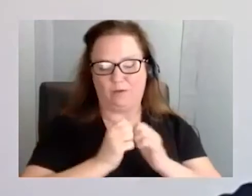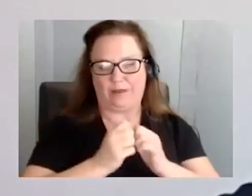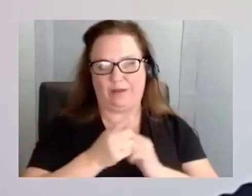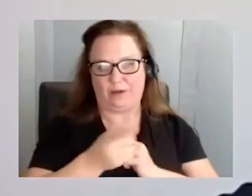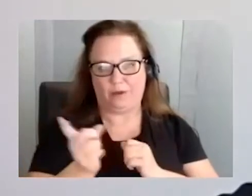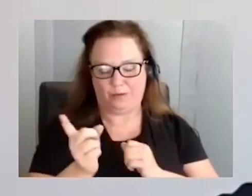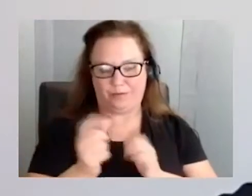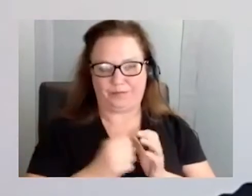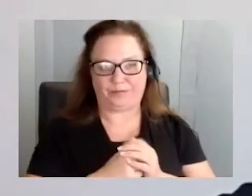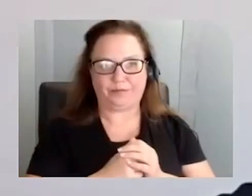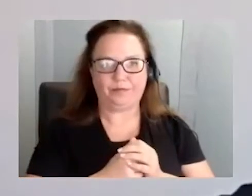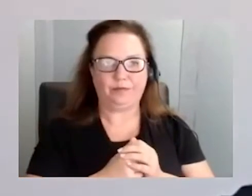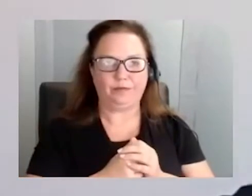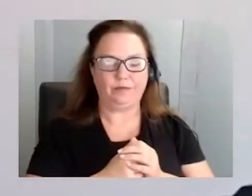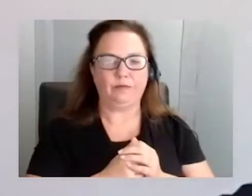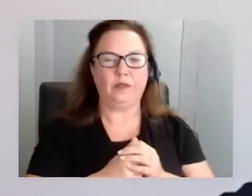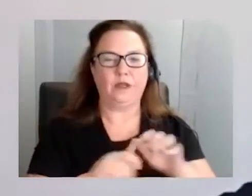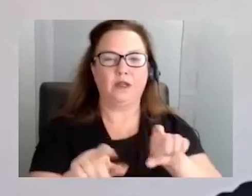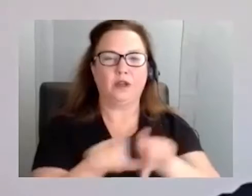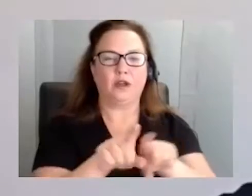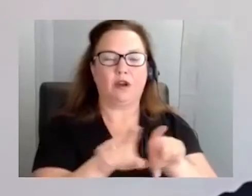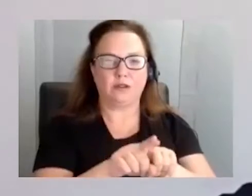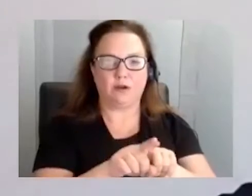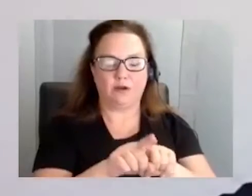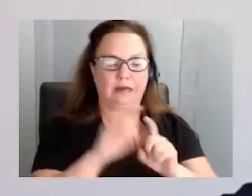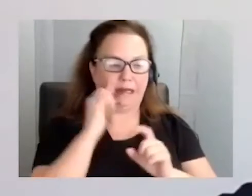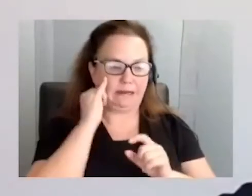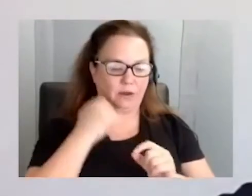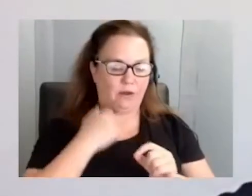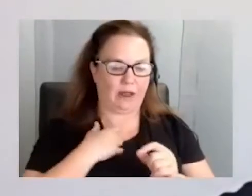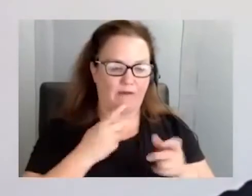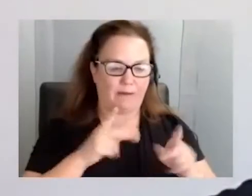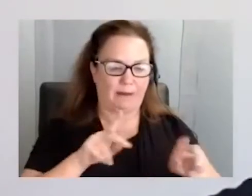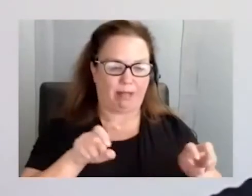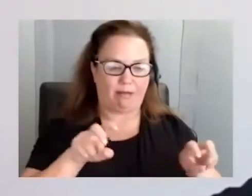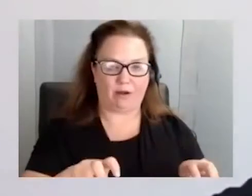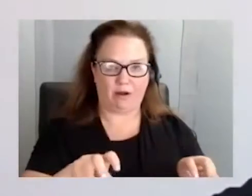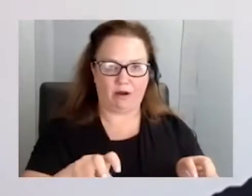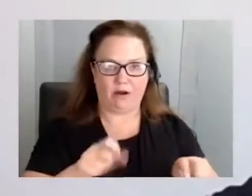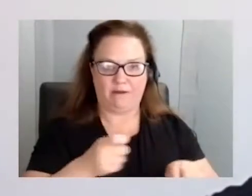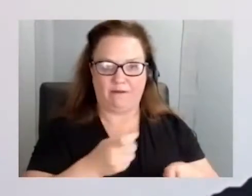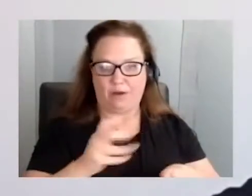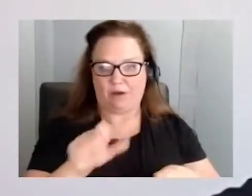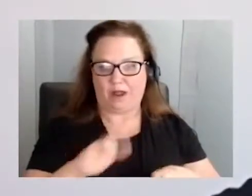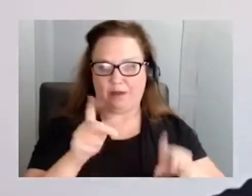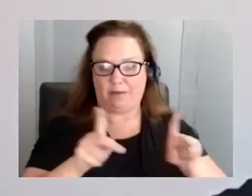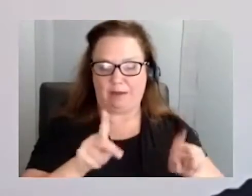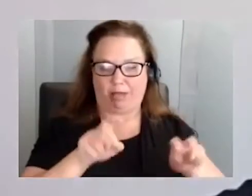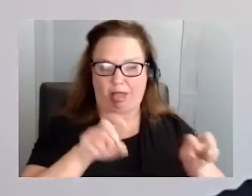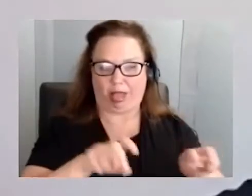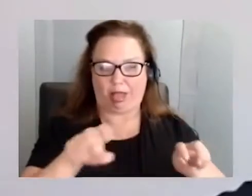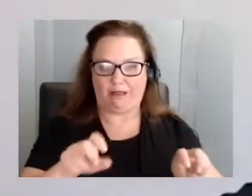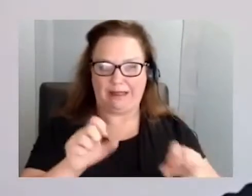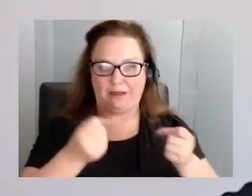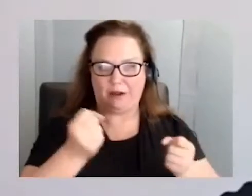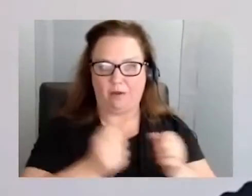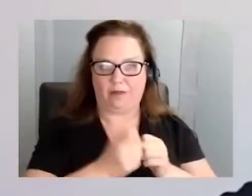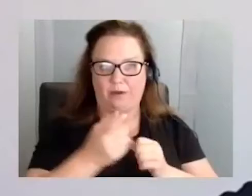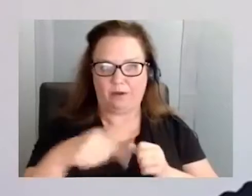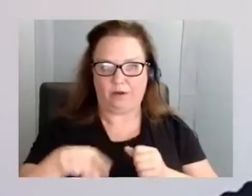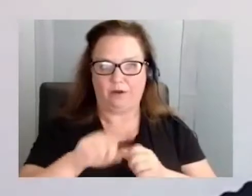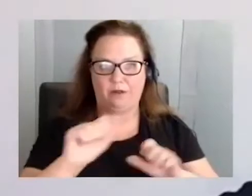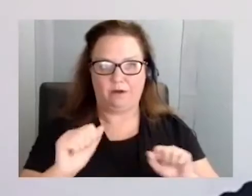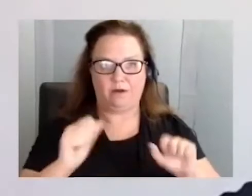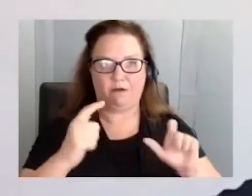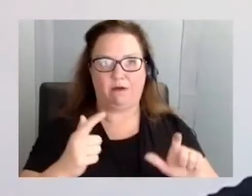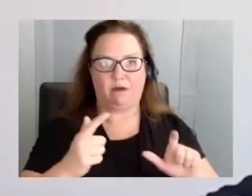And then you can also, if you have some passengers in the car, maybe you have a few other people with you, we ask that they're all